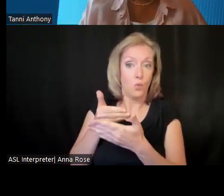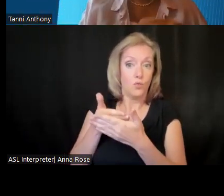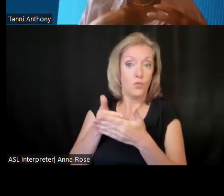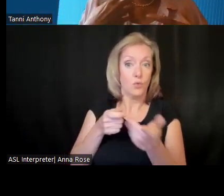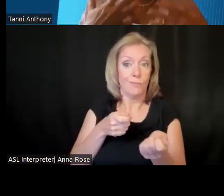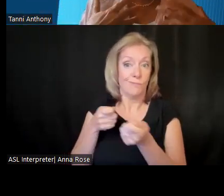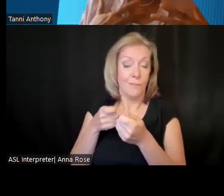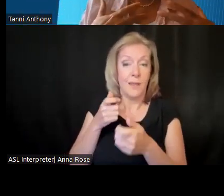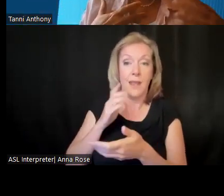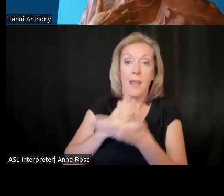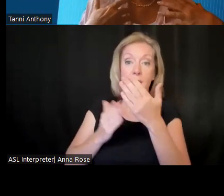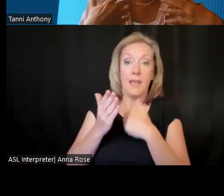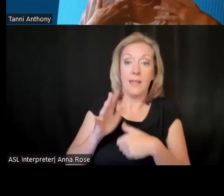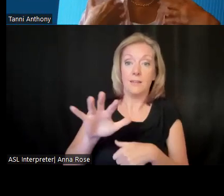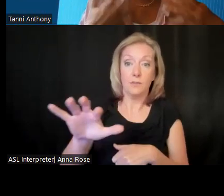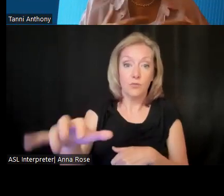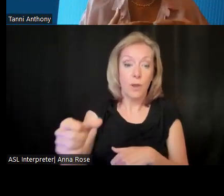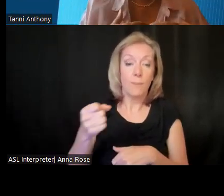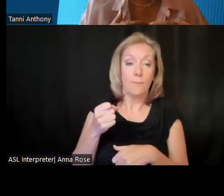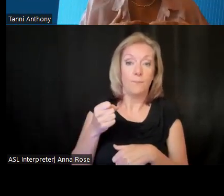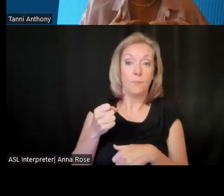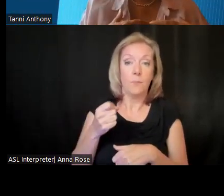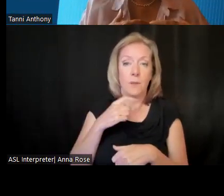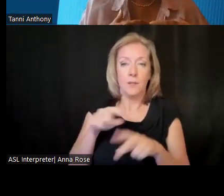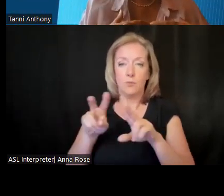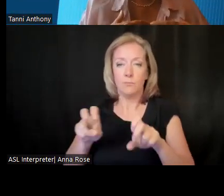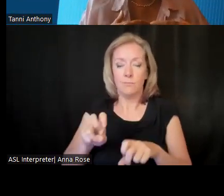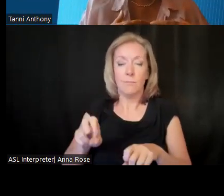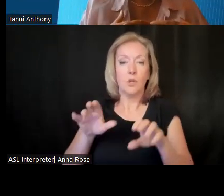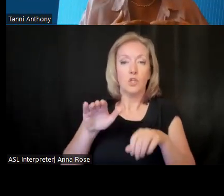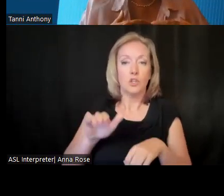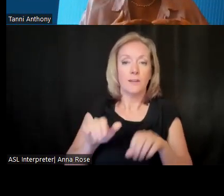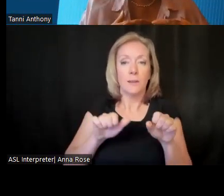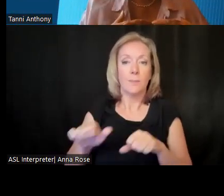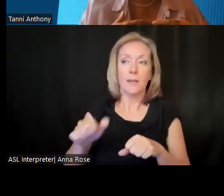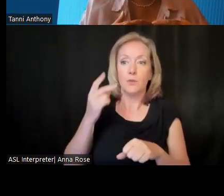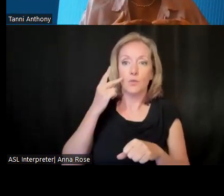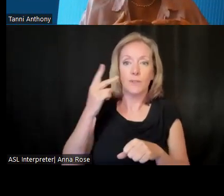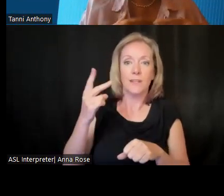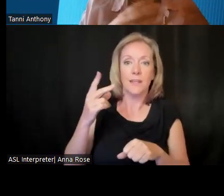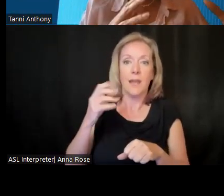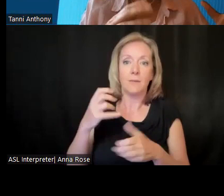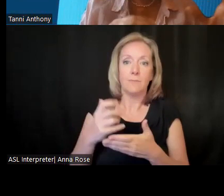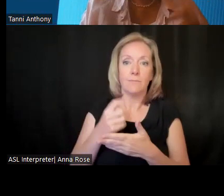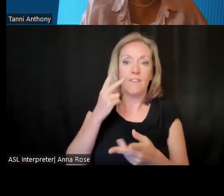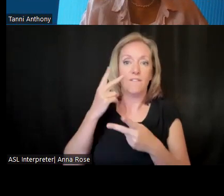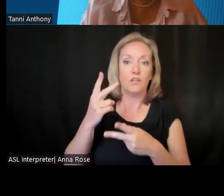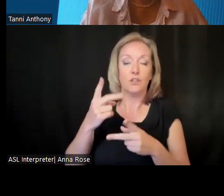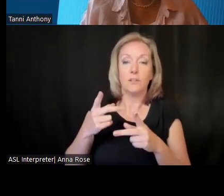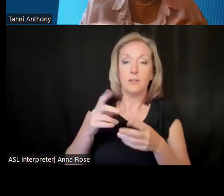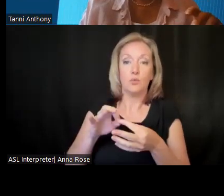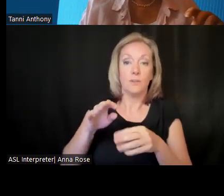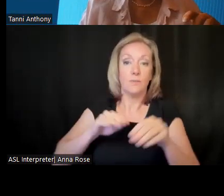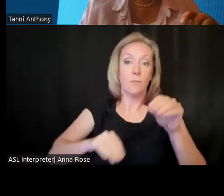up? But what's my sense of that child's capacity to use vision from a motor perspective? Pick up Cheerio,